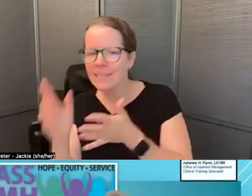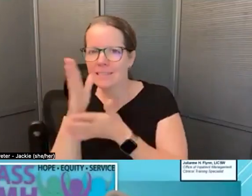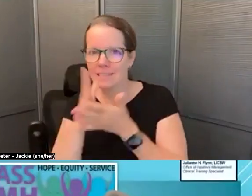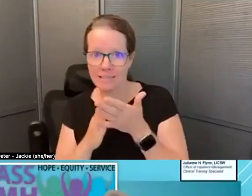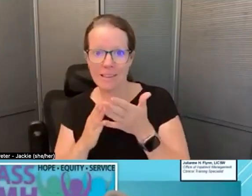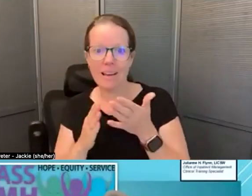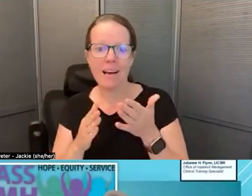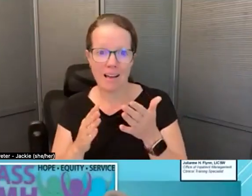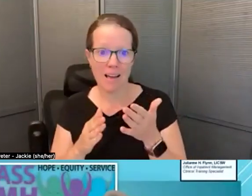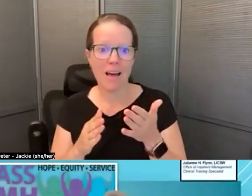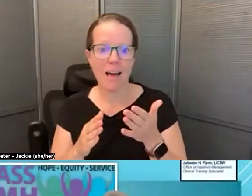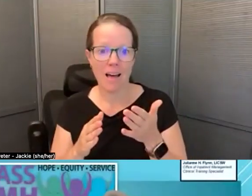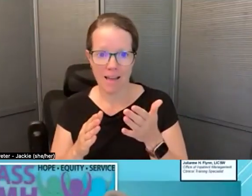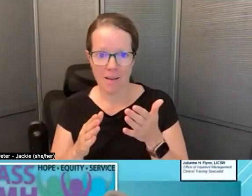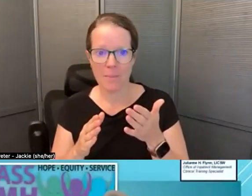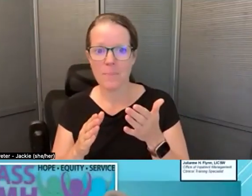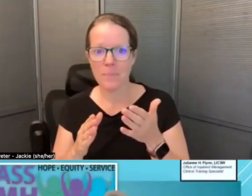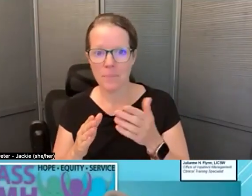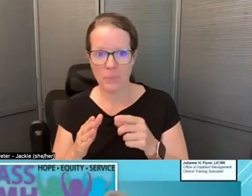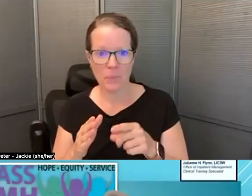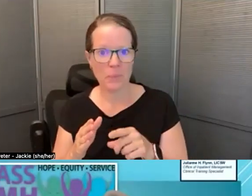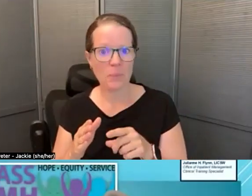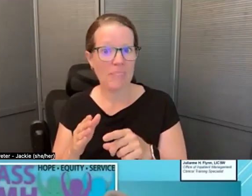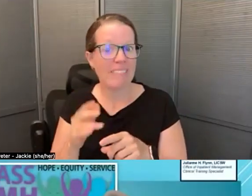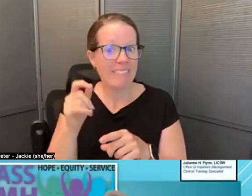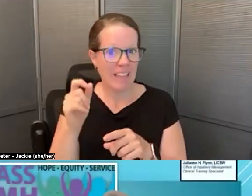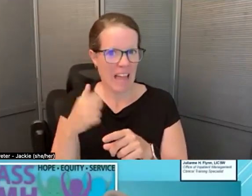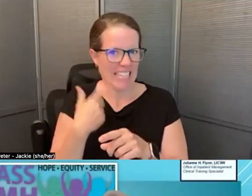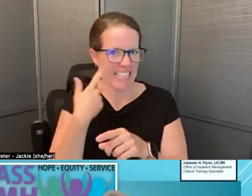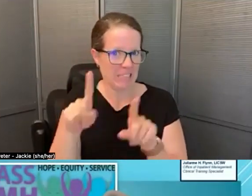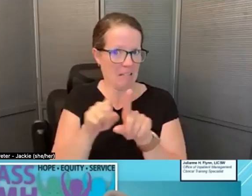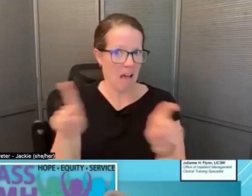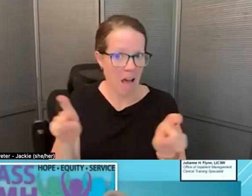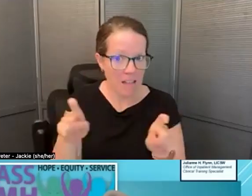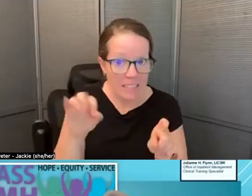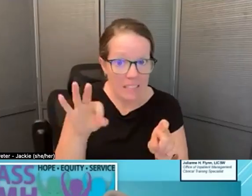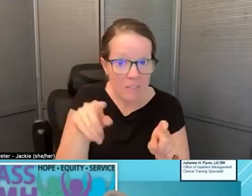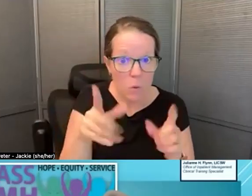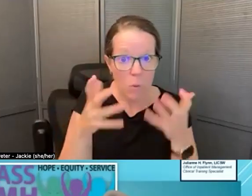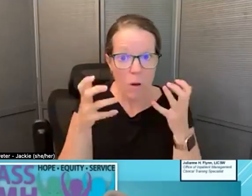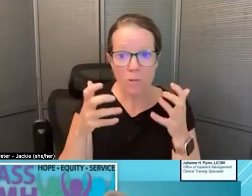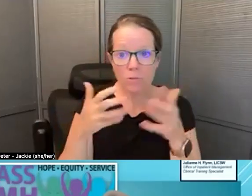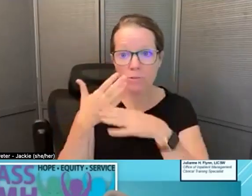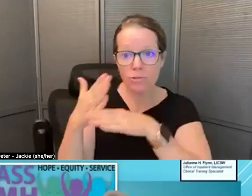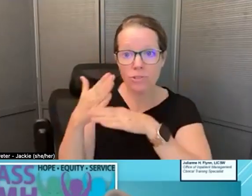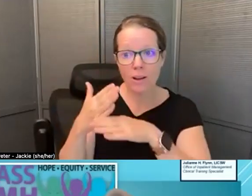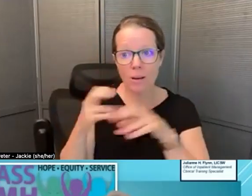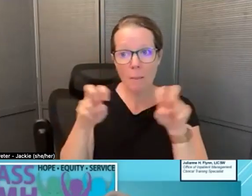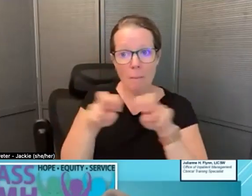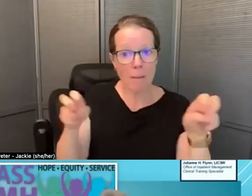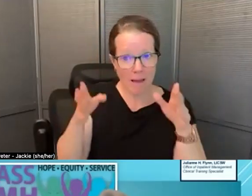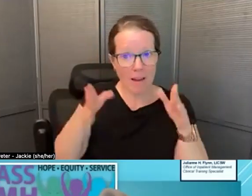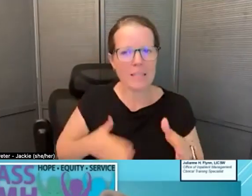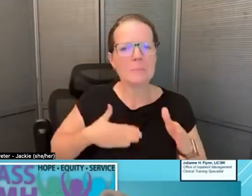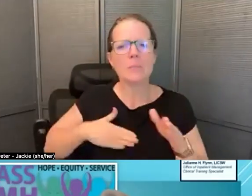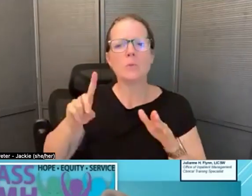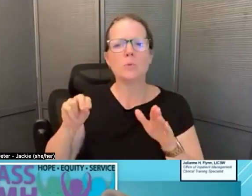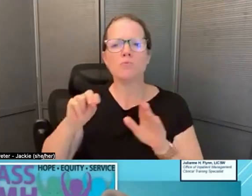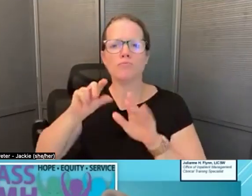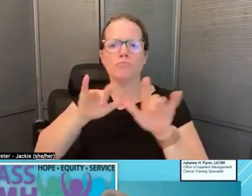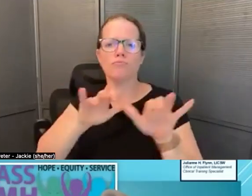one that we just asked, if anyone else wants to contribute to that one, please feel free to type in an answer, and we